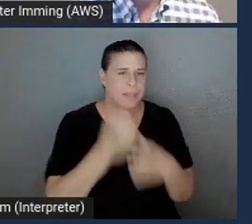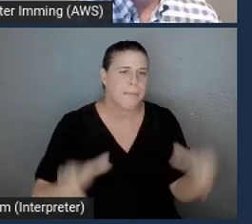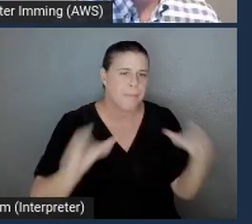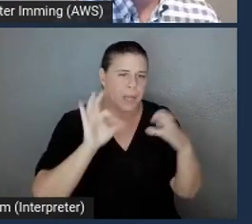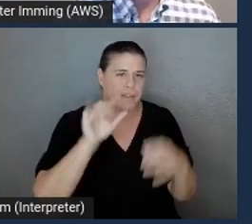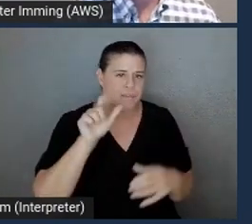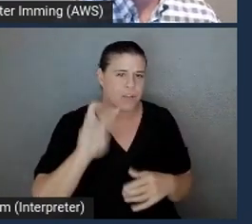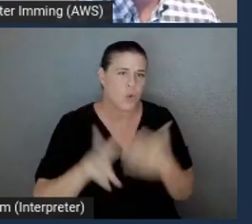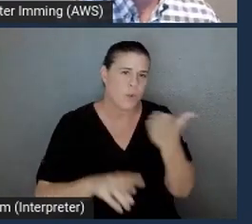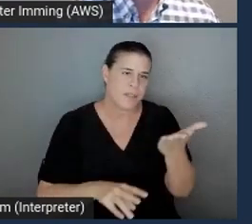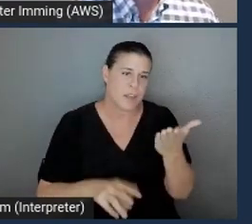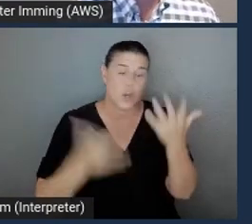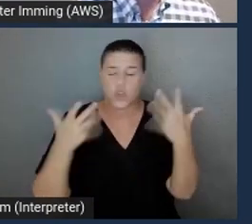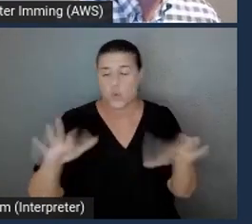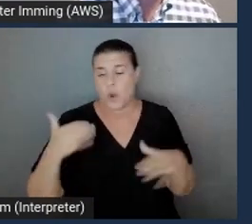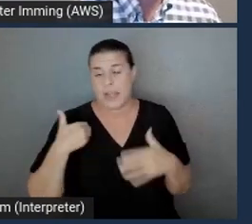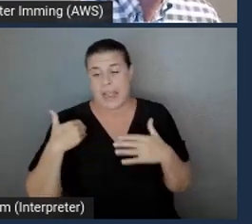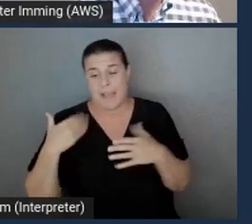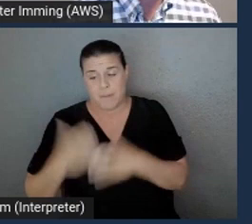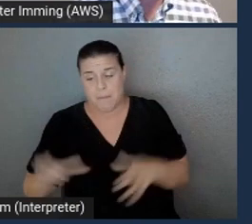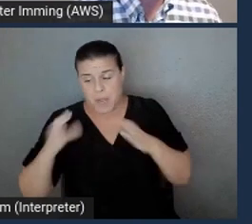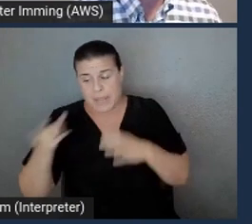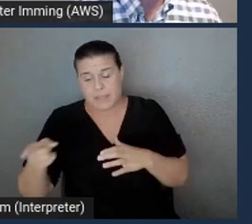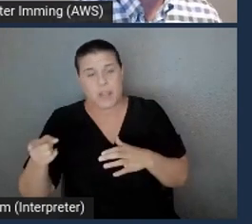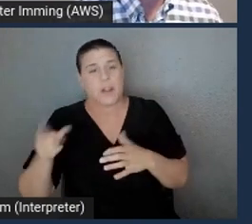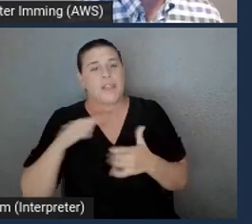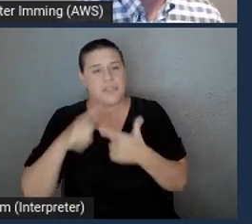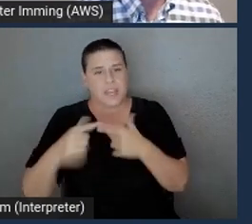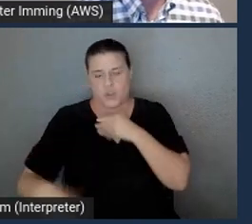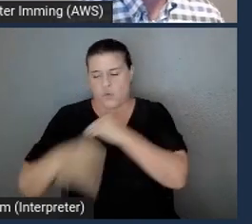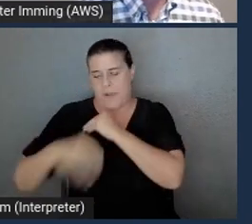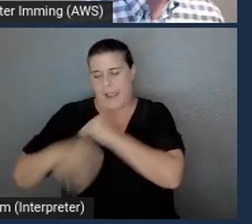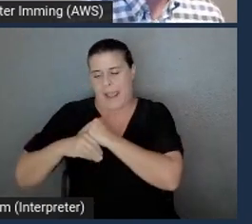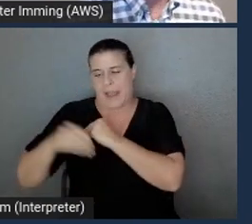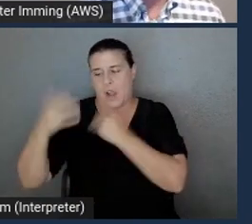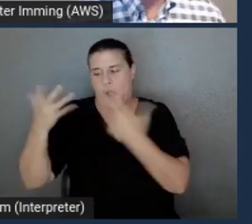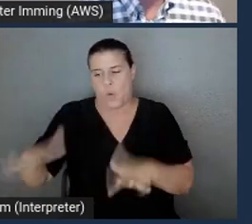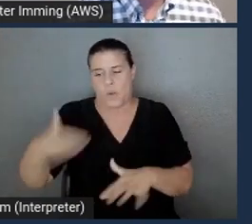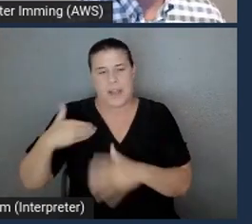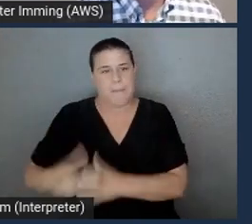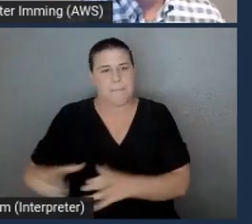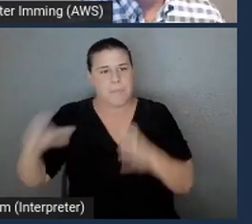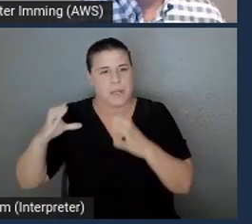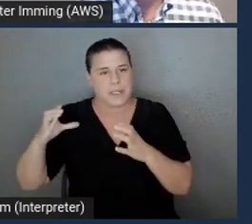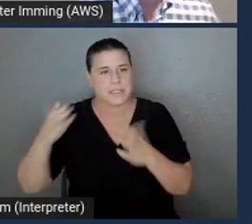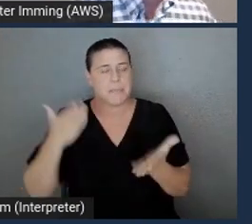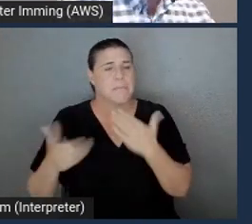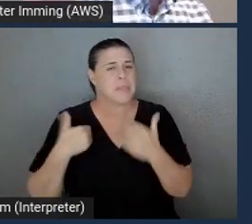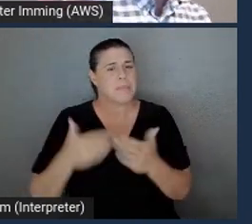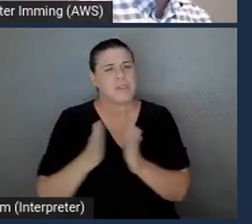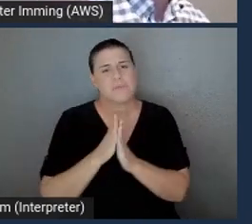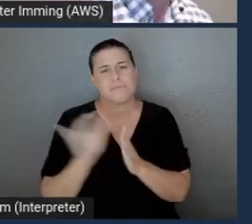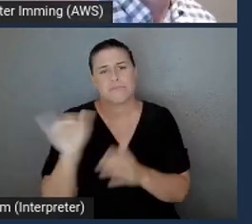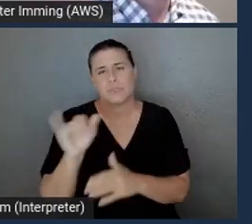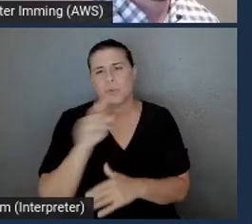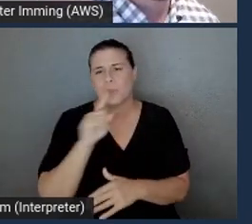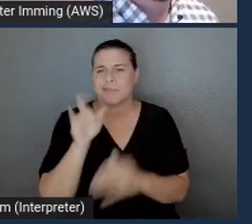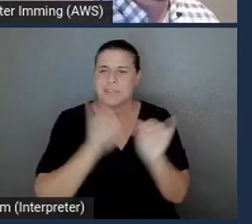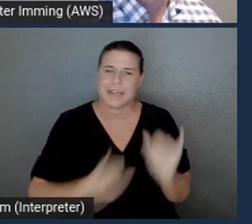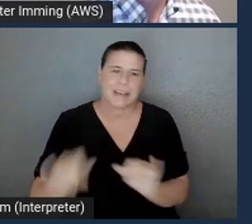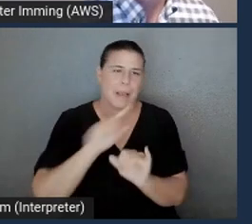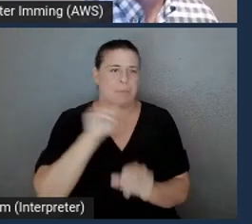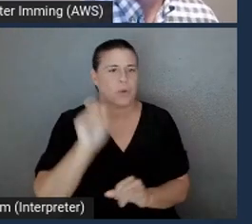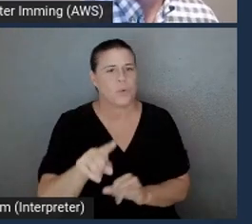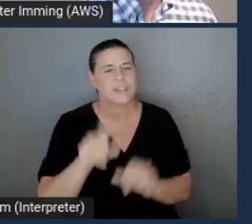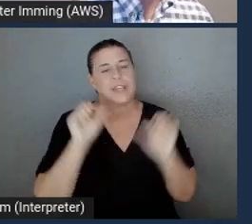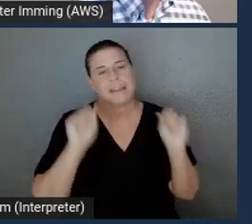And if you want to use existing buckets, well, this will be where you'll add those existing buckets. Now you might ask also, which is a common question, well, can